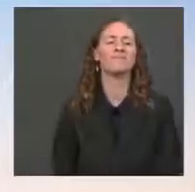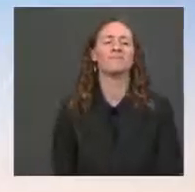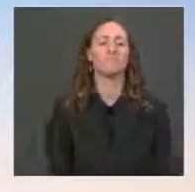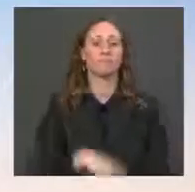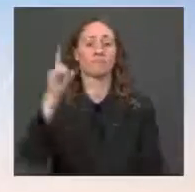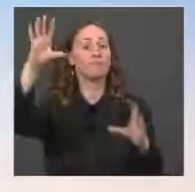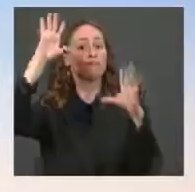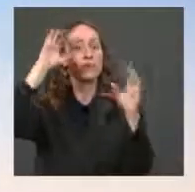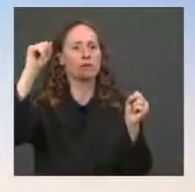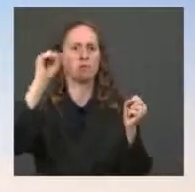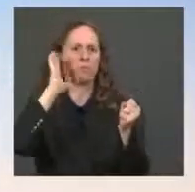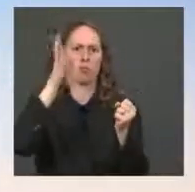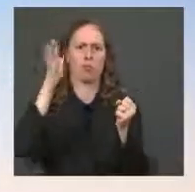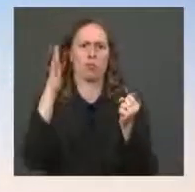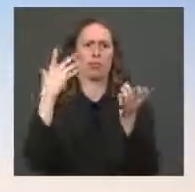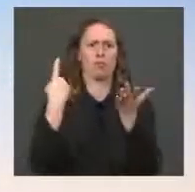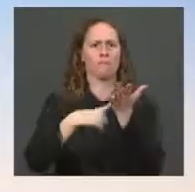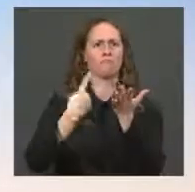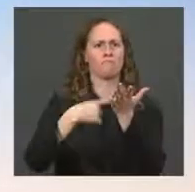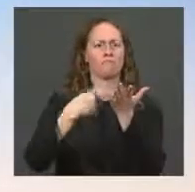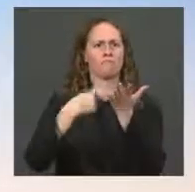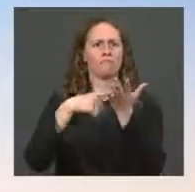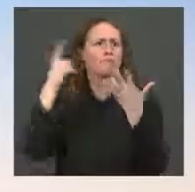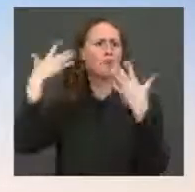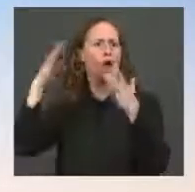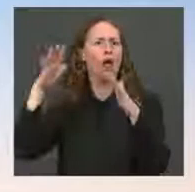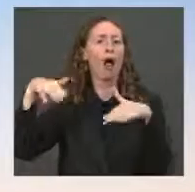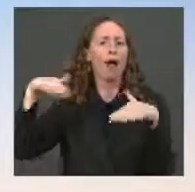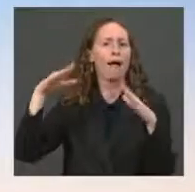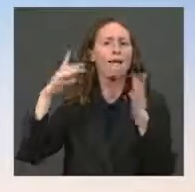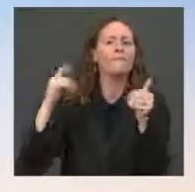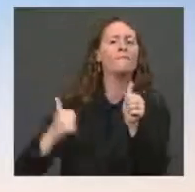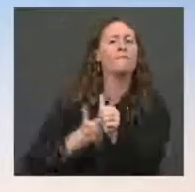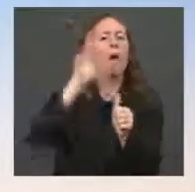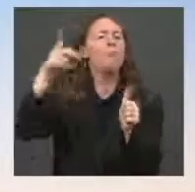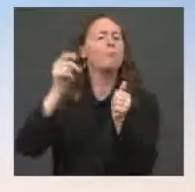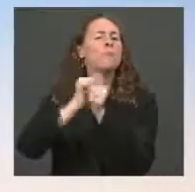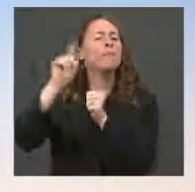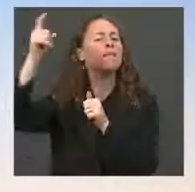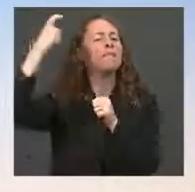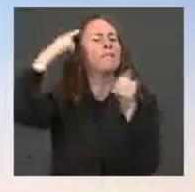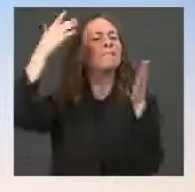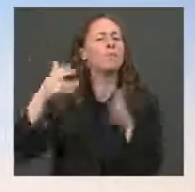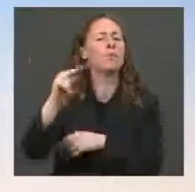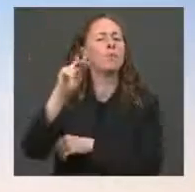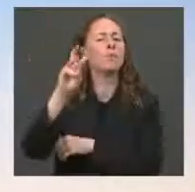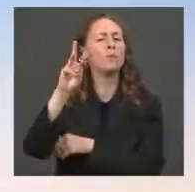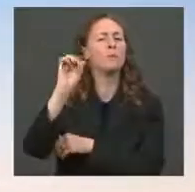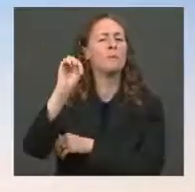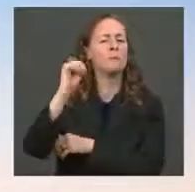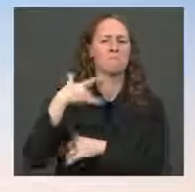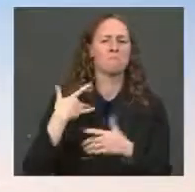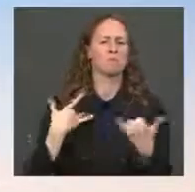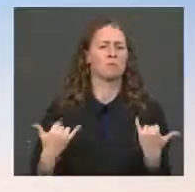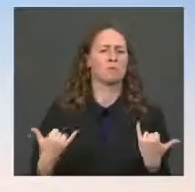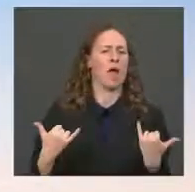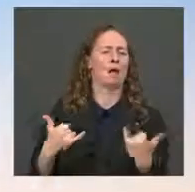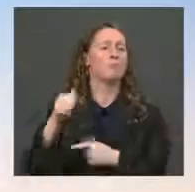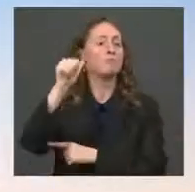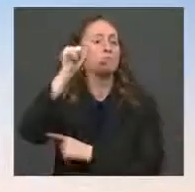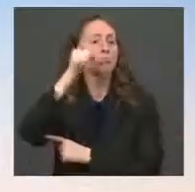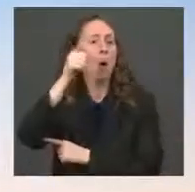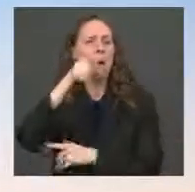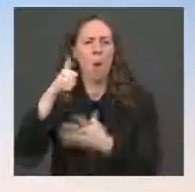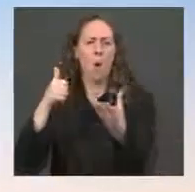has not yet spoken with Governor Newsom, but I expect he will either later today or sometime soon, just in case that was another question. But of course, this was